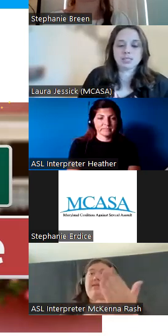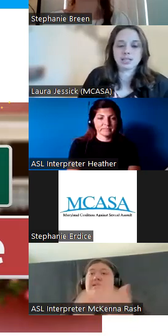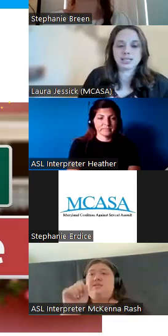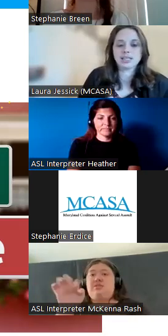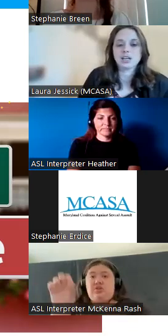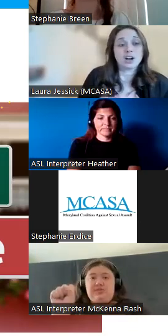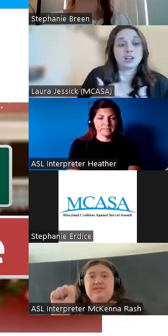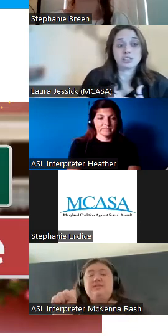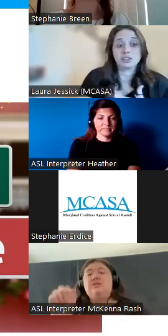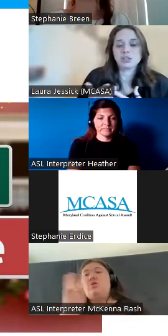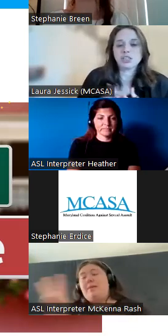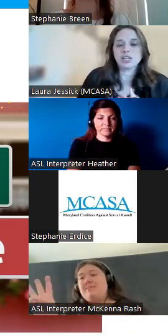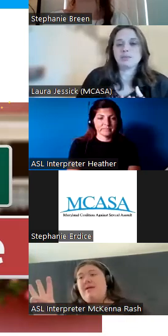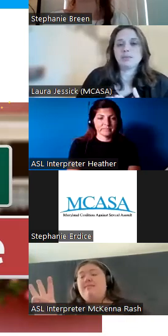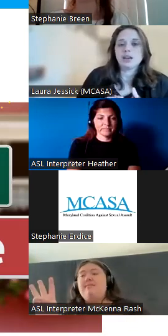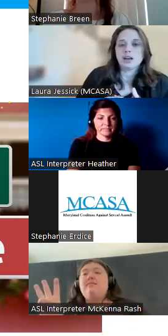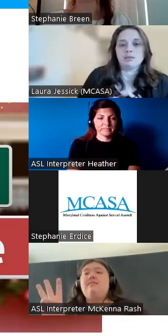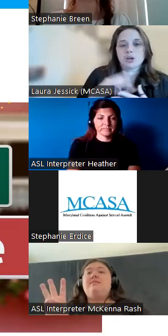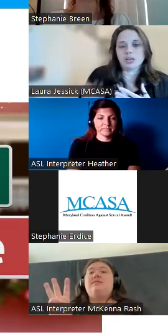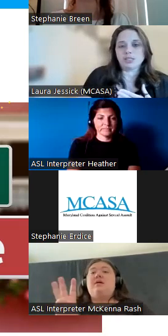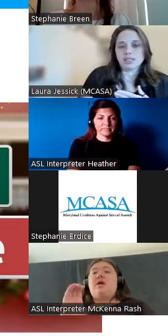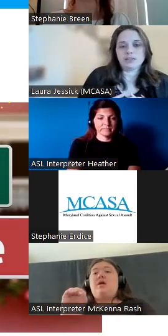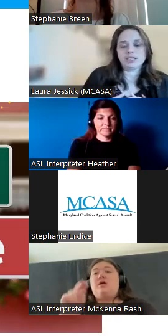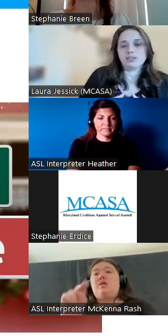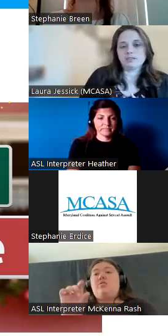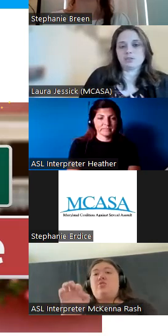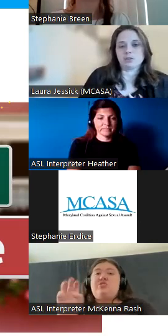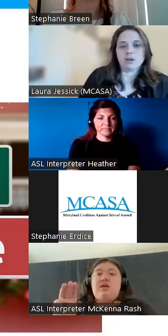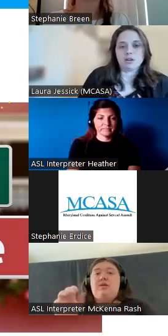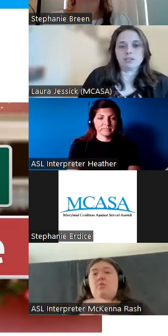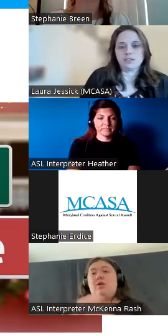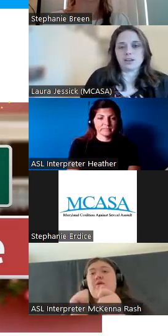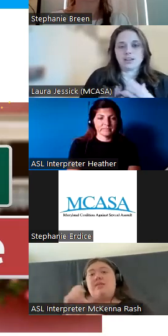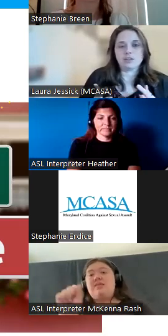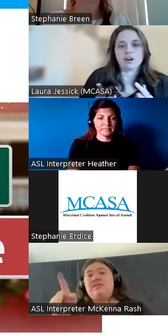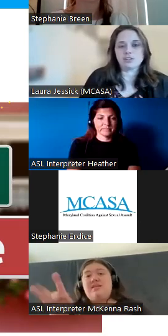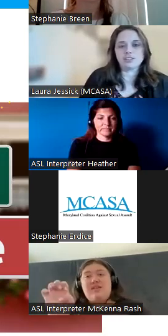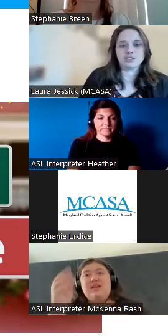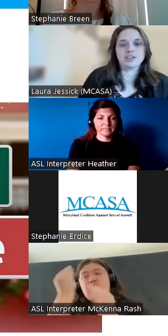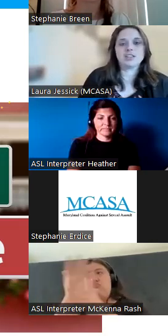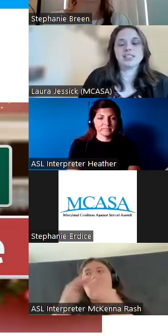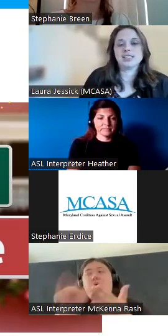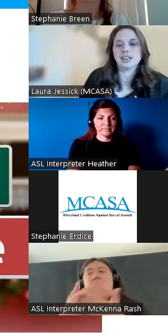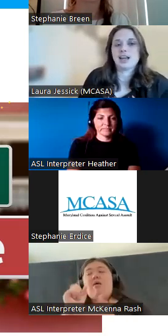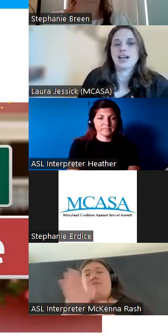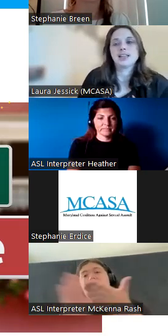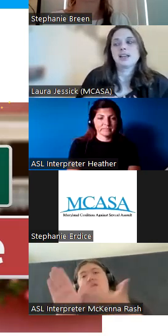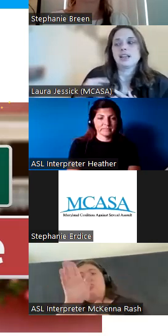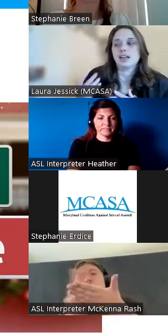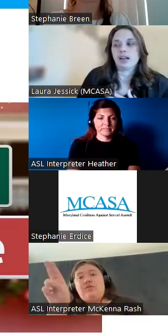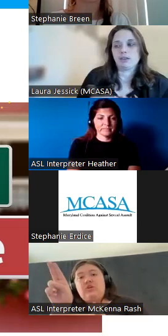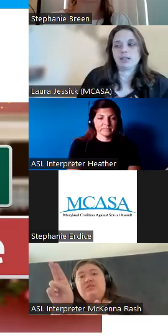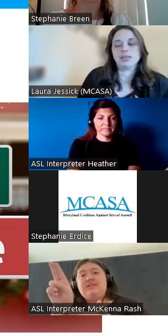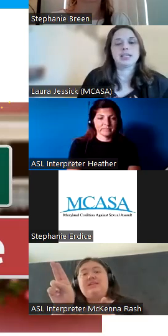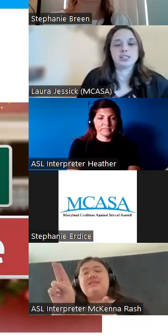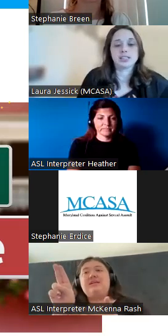our website, college consortium, working with Stephanie to inform all of colleges and universities that